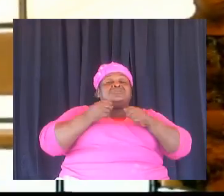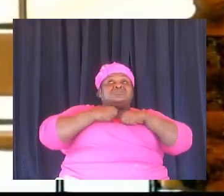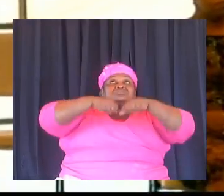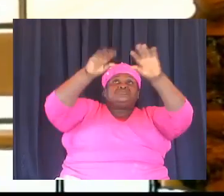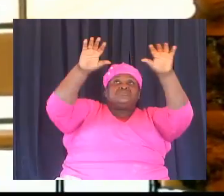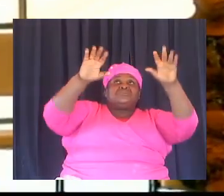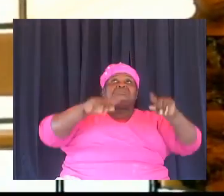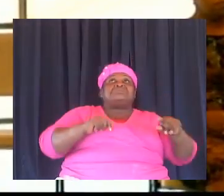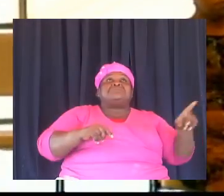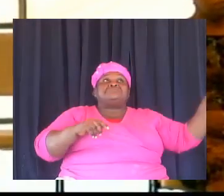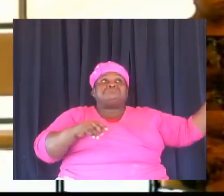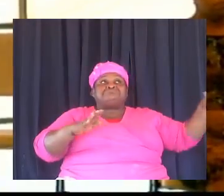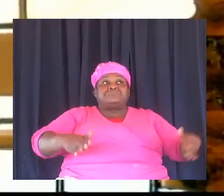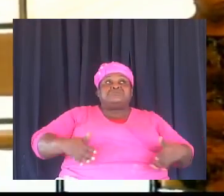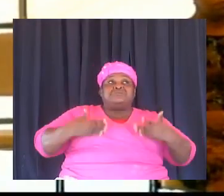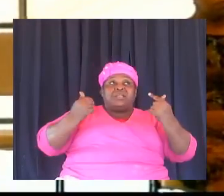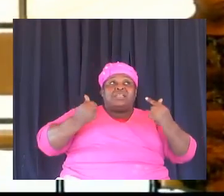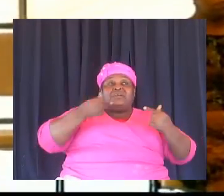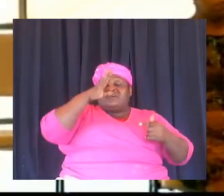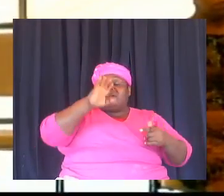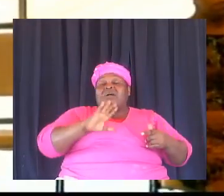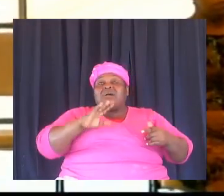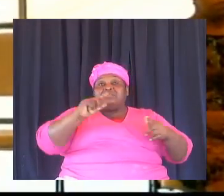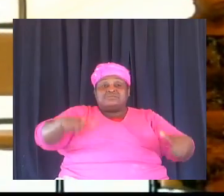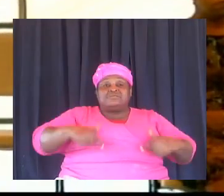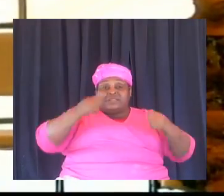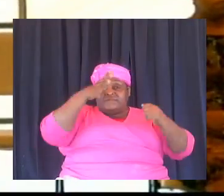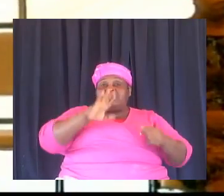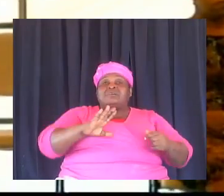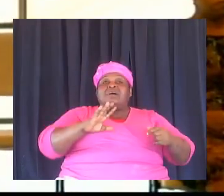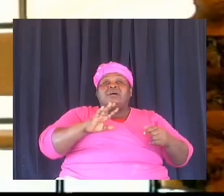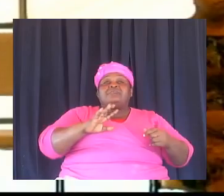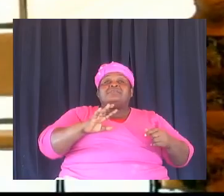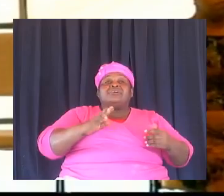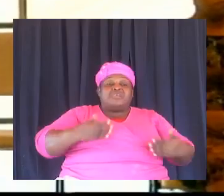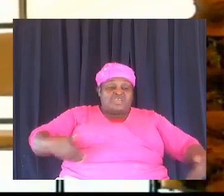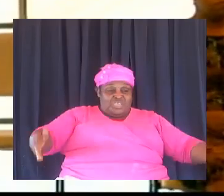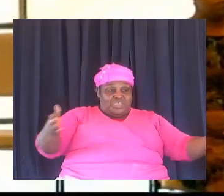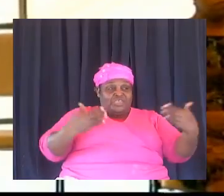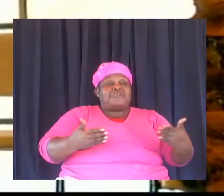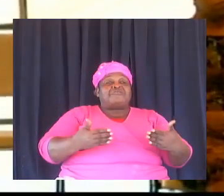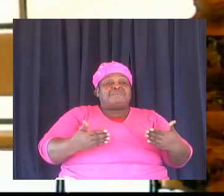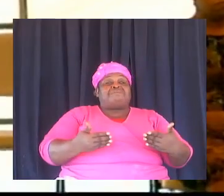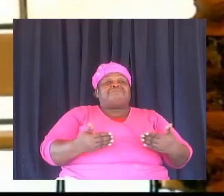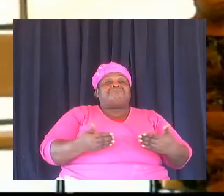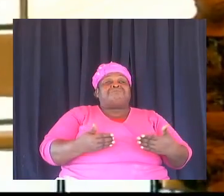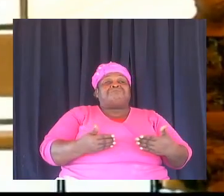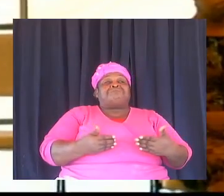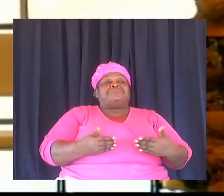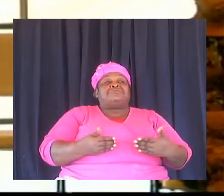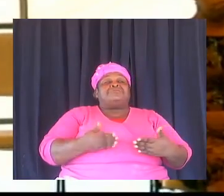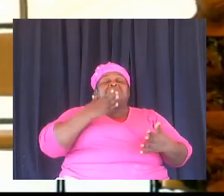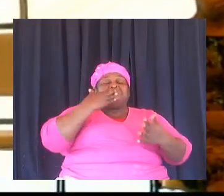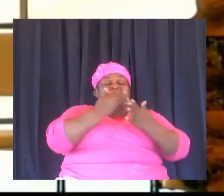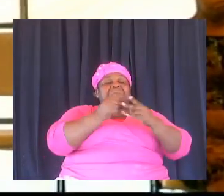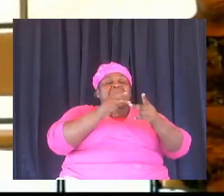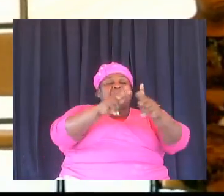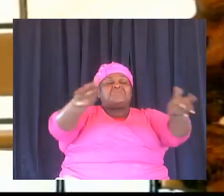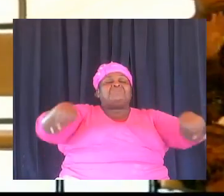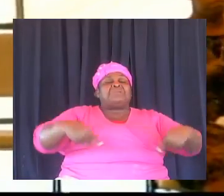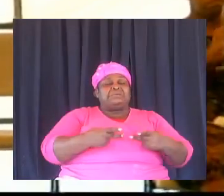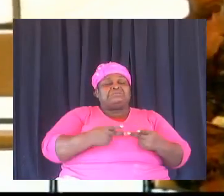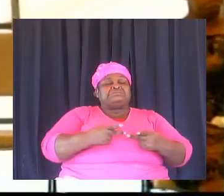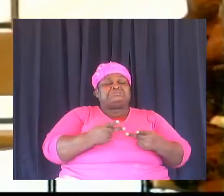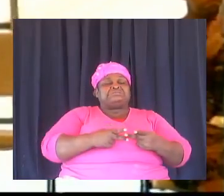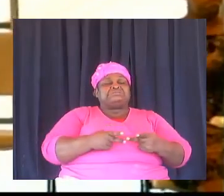God, the living God, is already here. And you better believe that. So we're in a good place. Come on, we put our hands together.